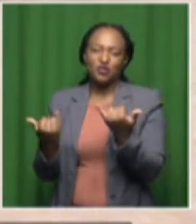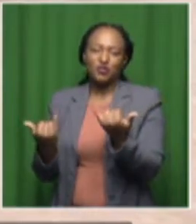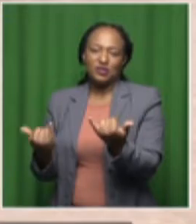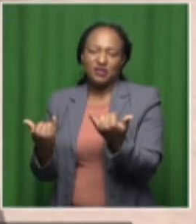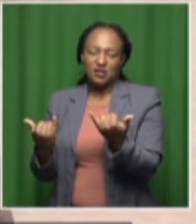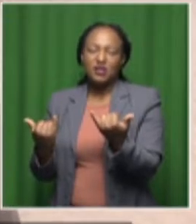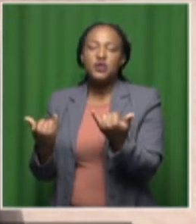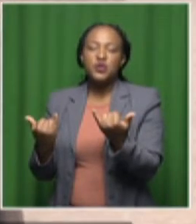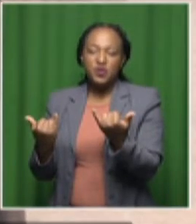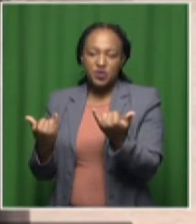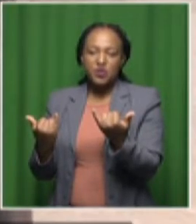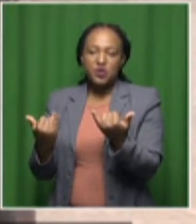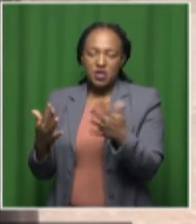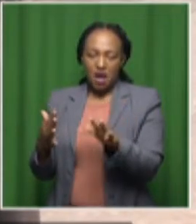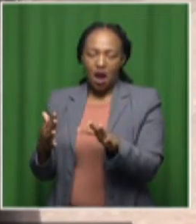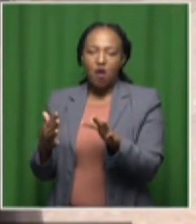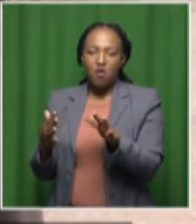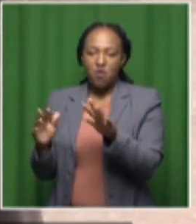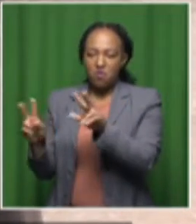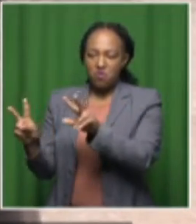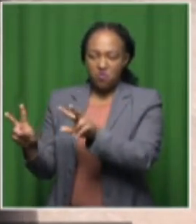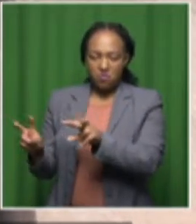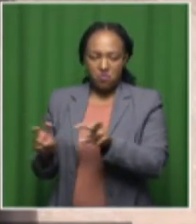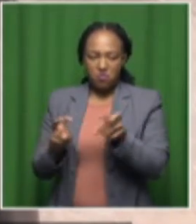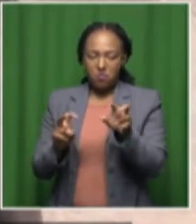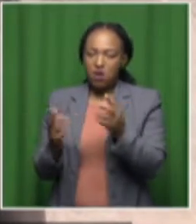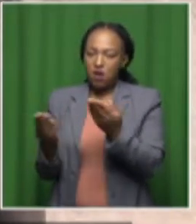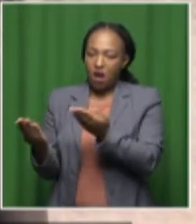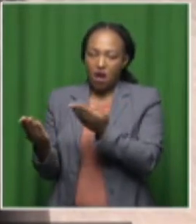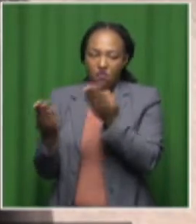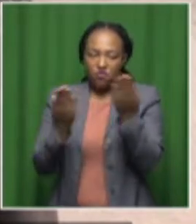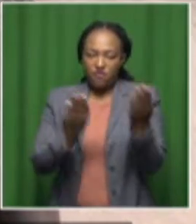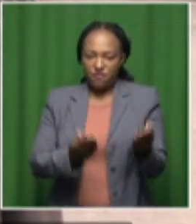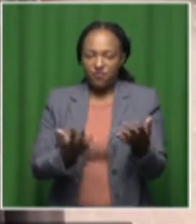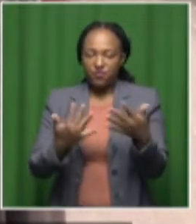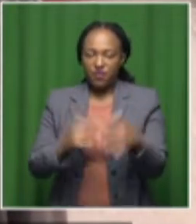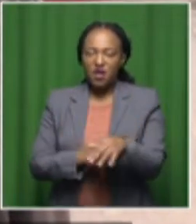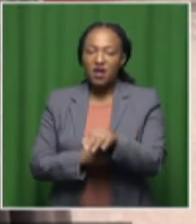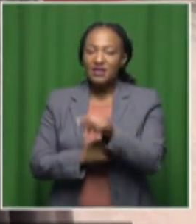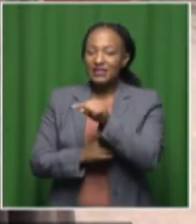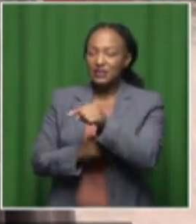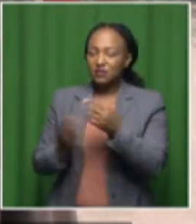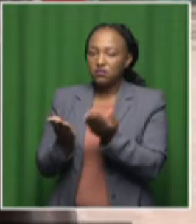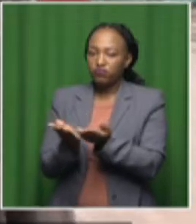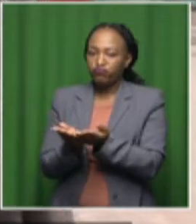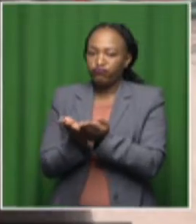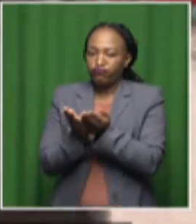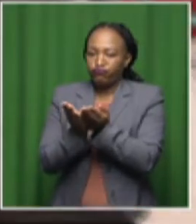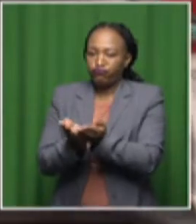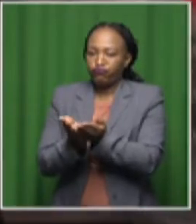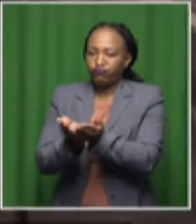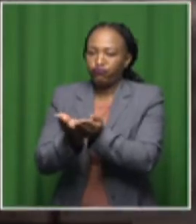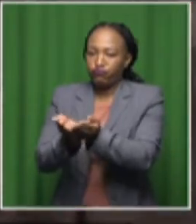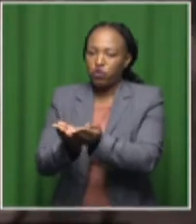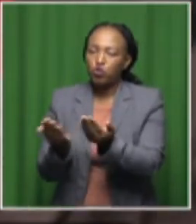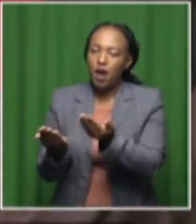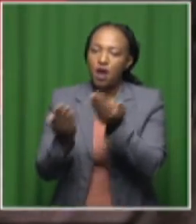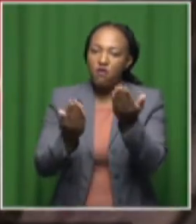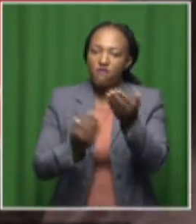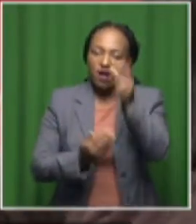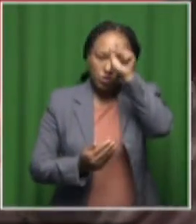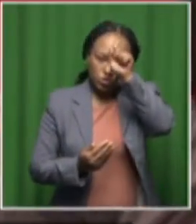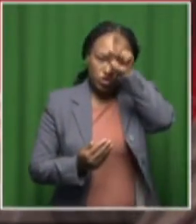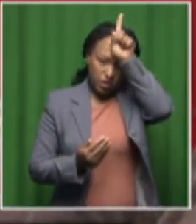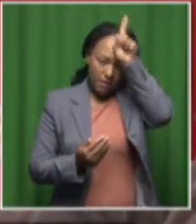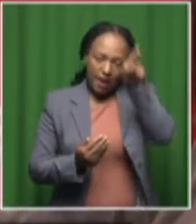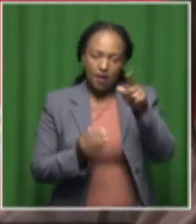the transaction, if you will, the handing over of the SA Agulhas to the German counterpart. Yes, indeed, it is